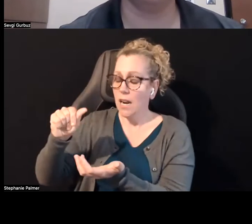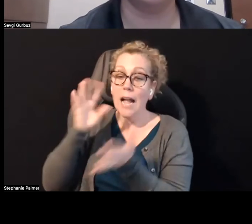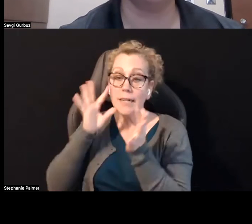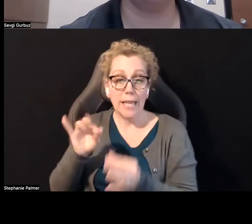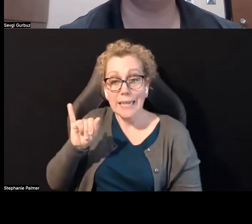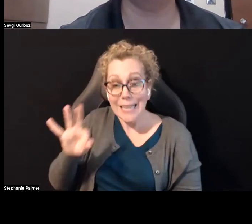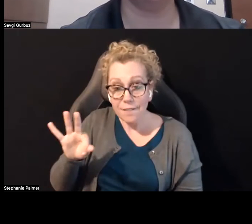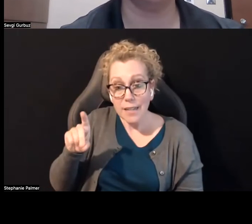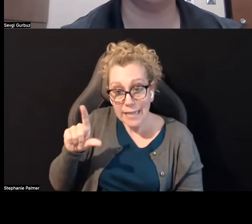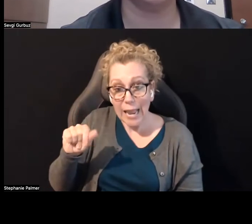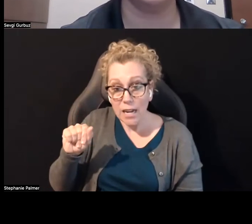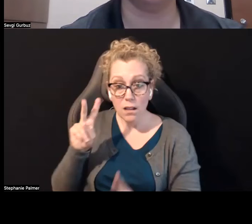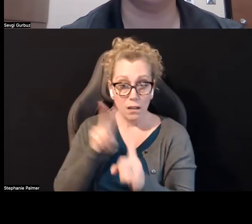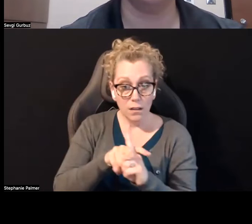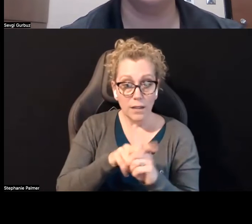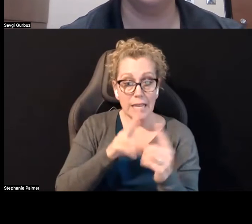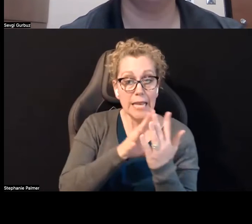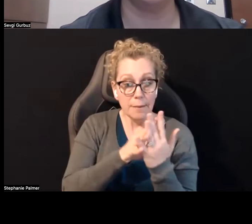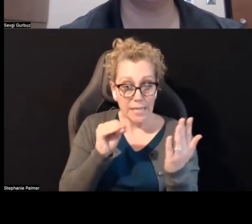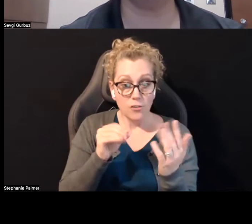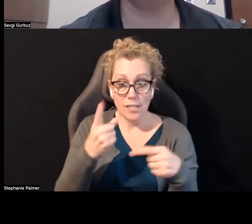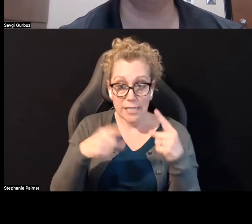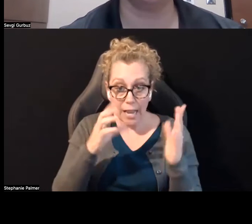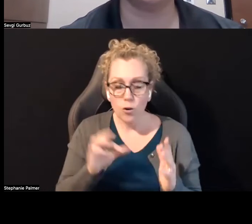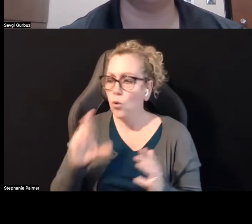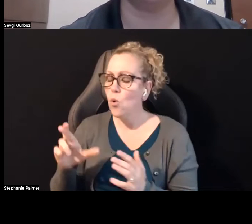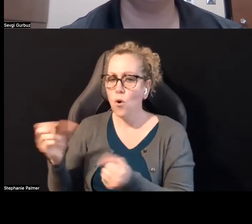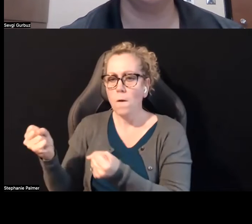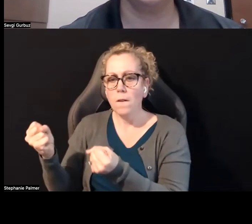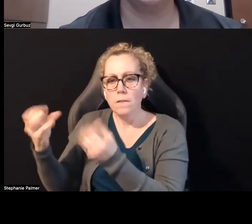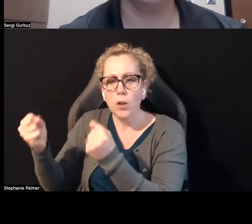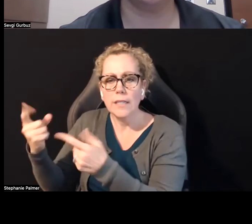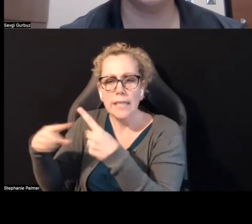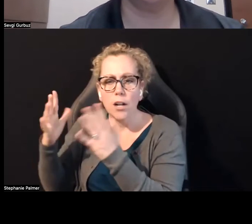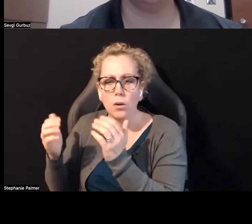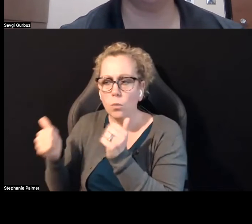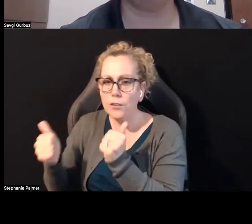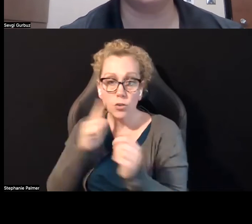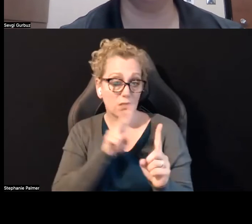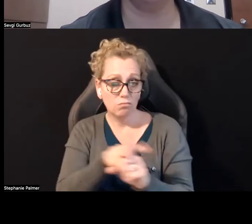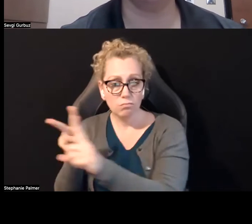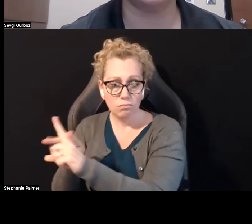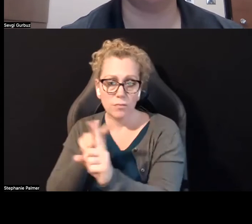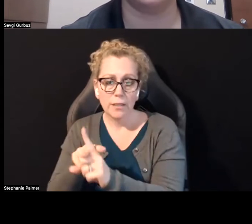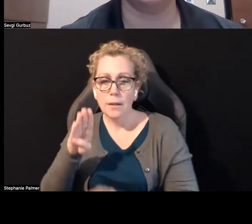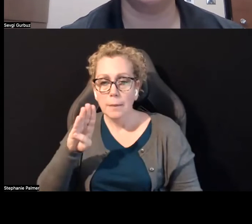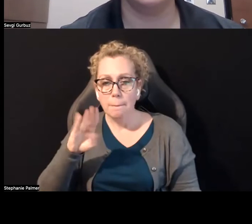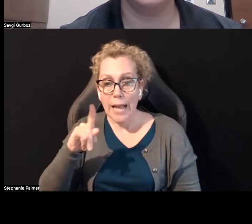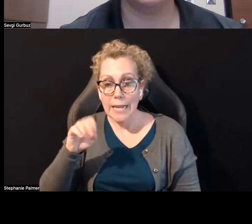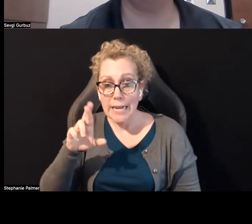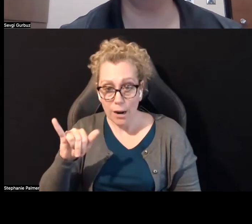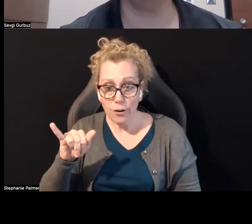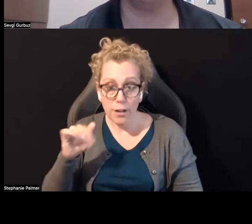data belongs to an imitation signer versus a fluent signer. So this is a binary